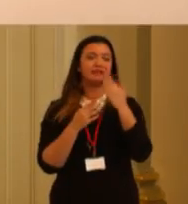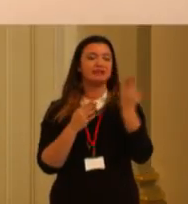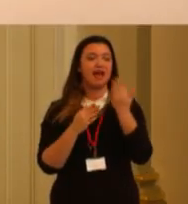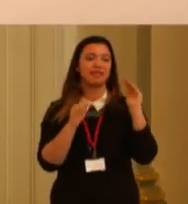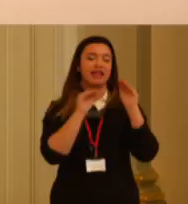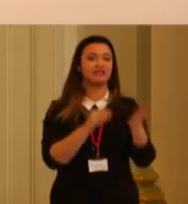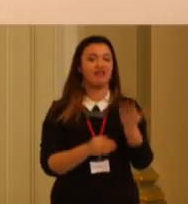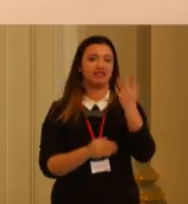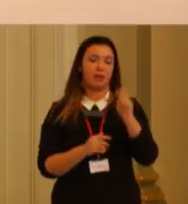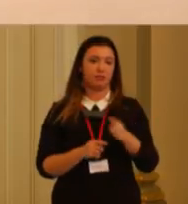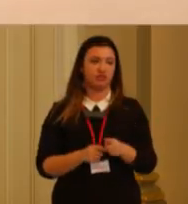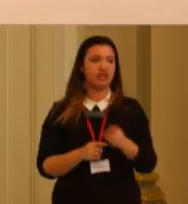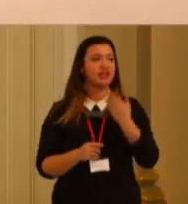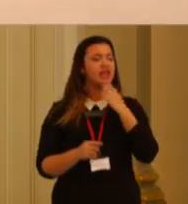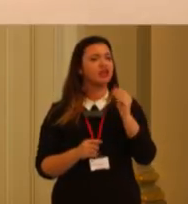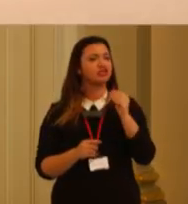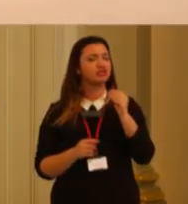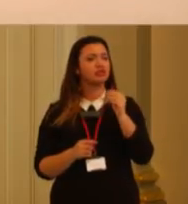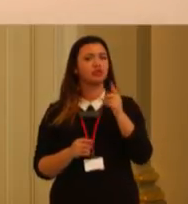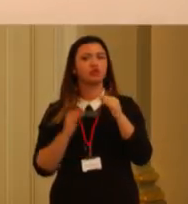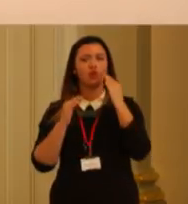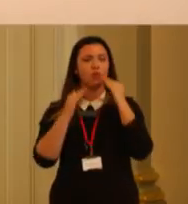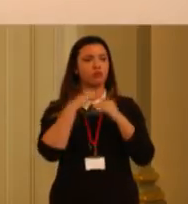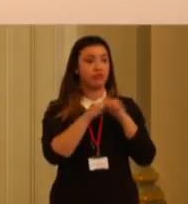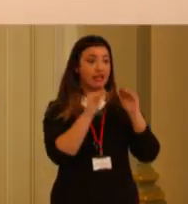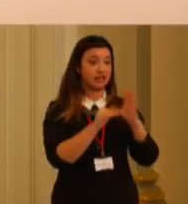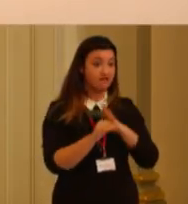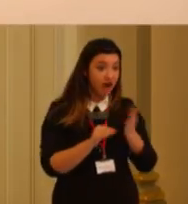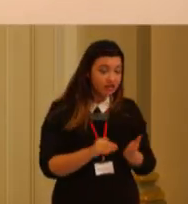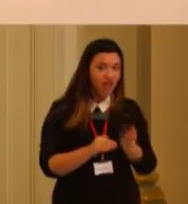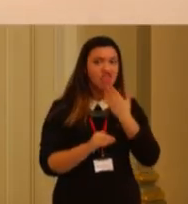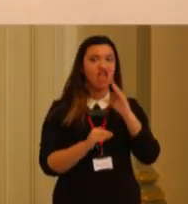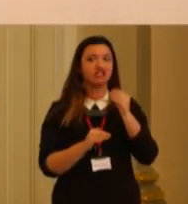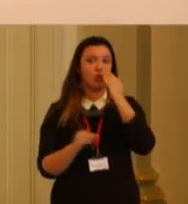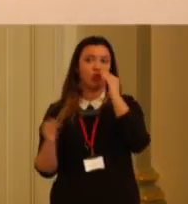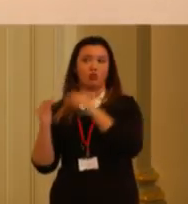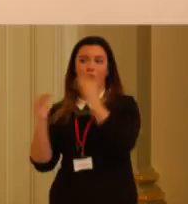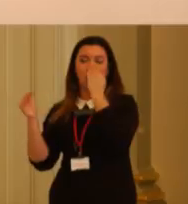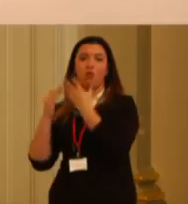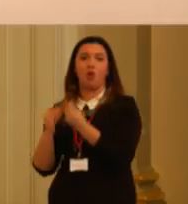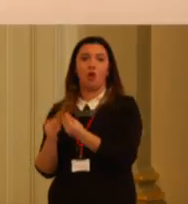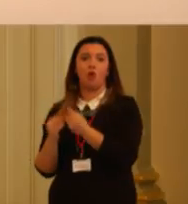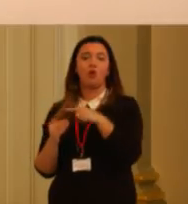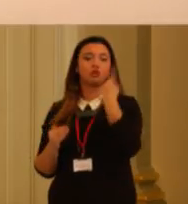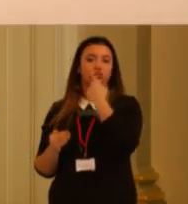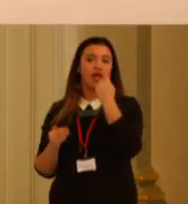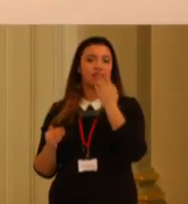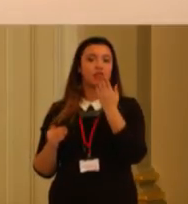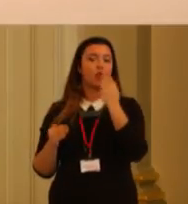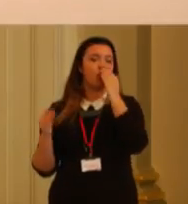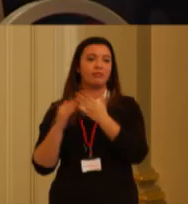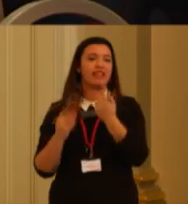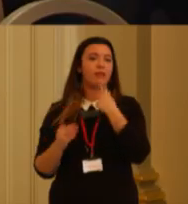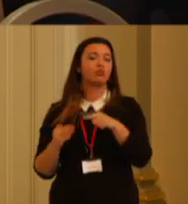Society seems to have embraced this request for change. So when the society opened its arms